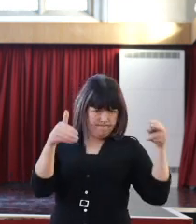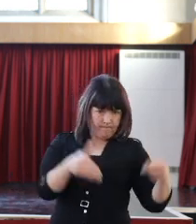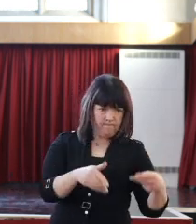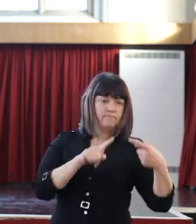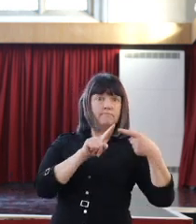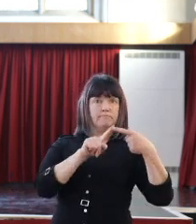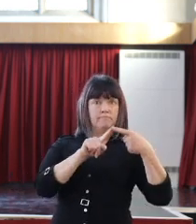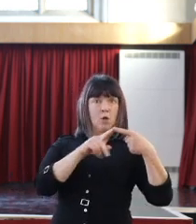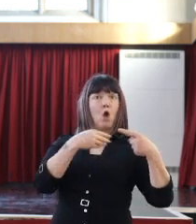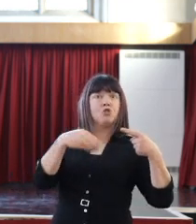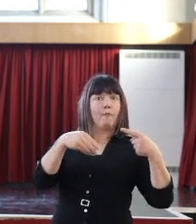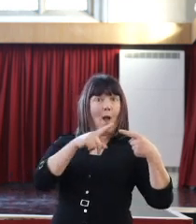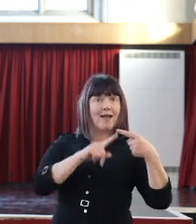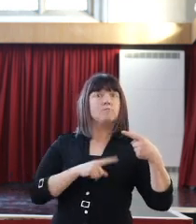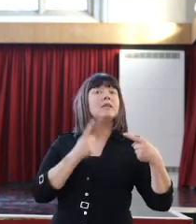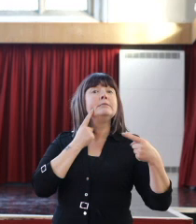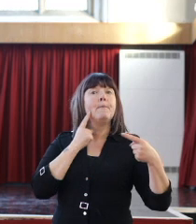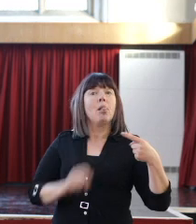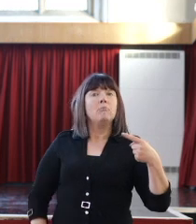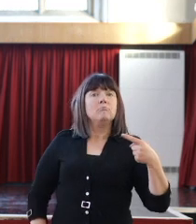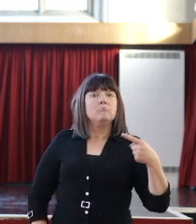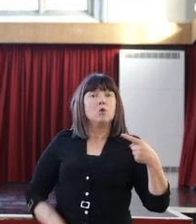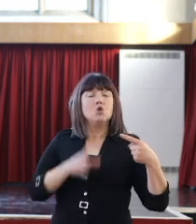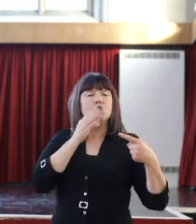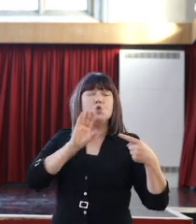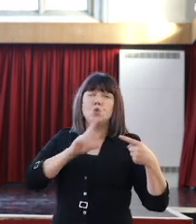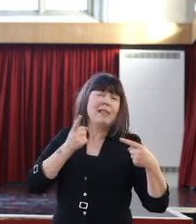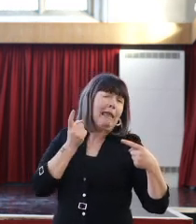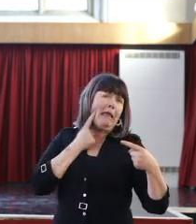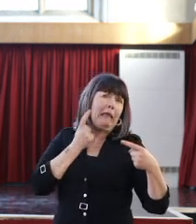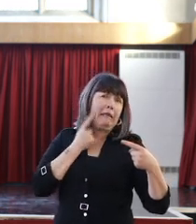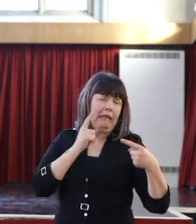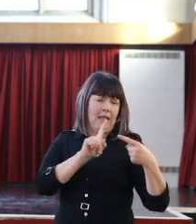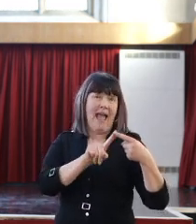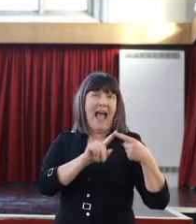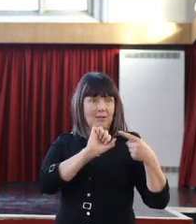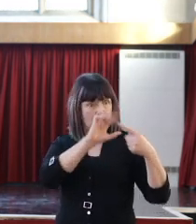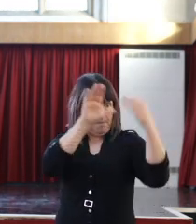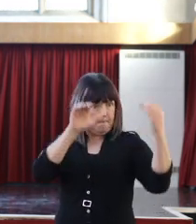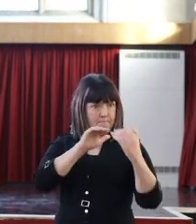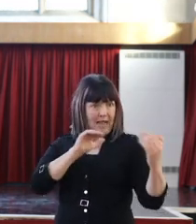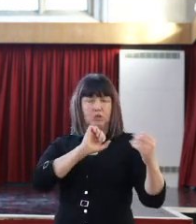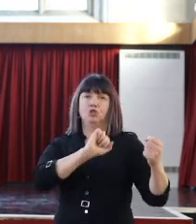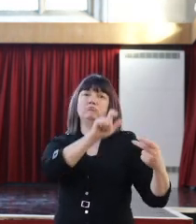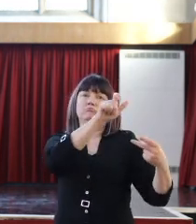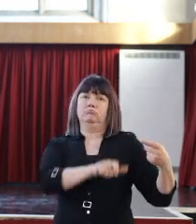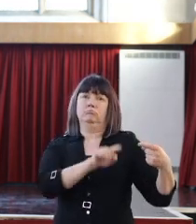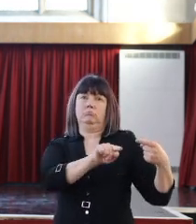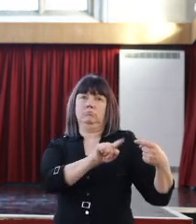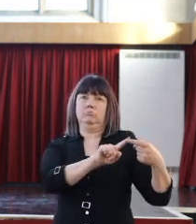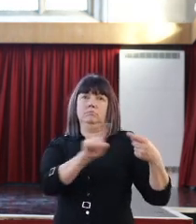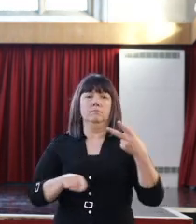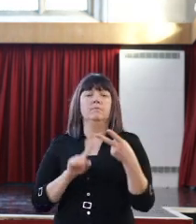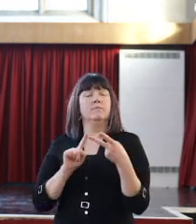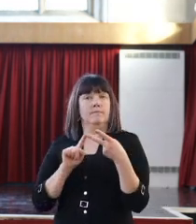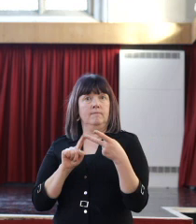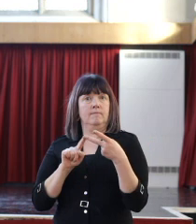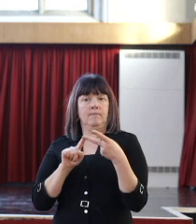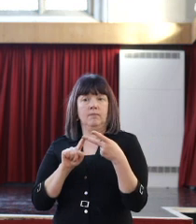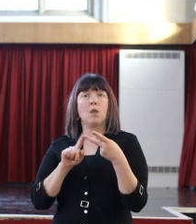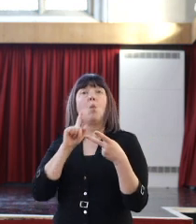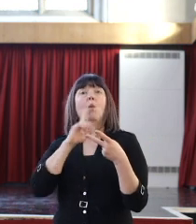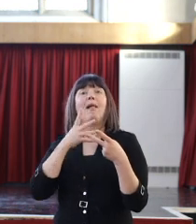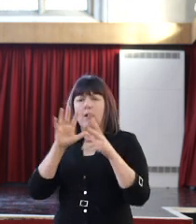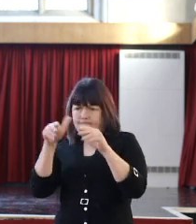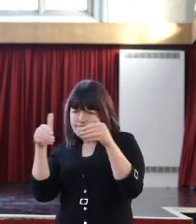be simple, easy to use, and purpose-built for the users. And the second thing is we would put all of our effort into providing the